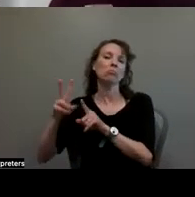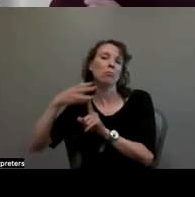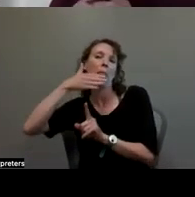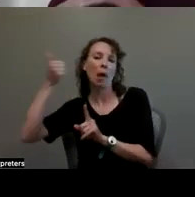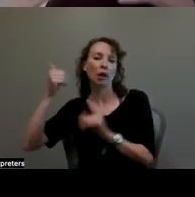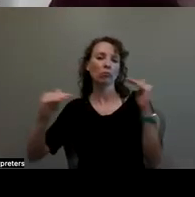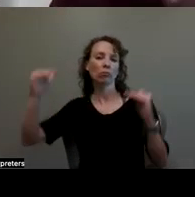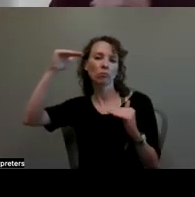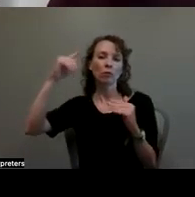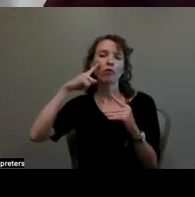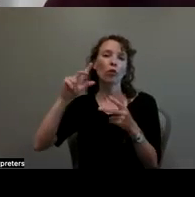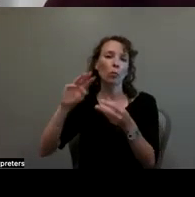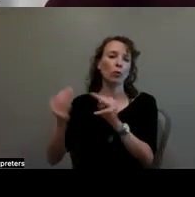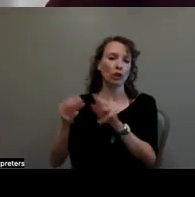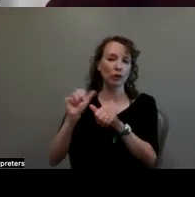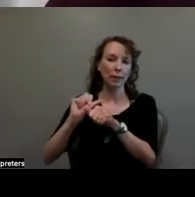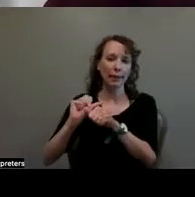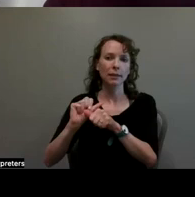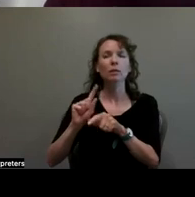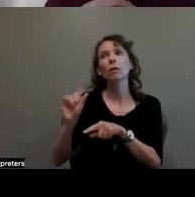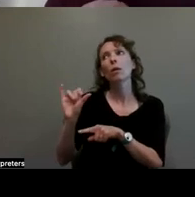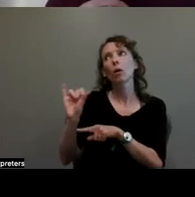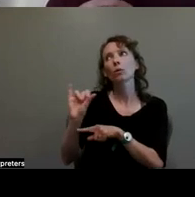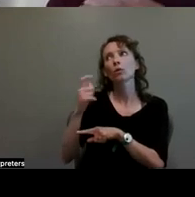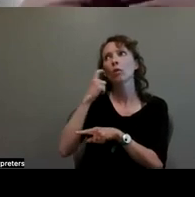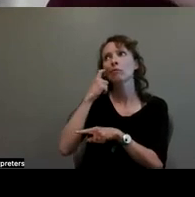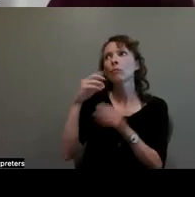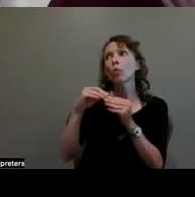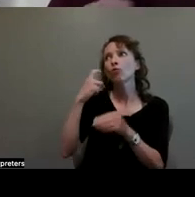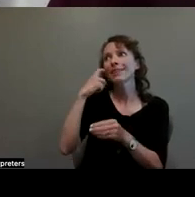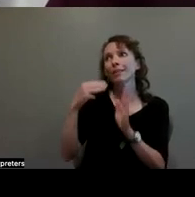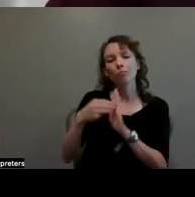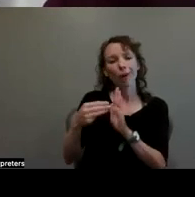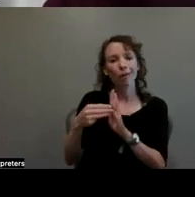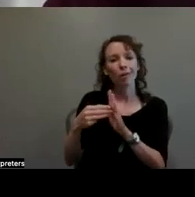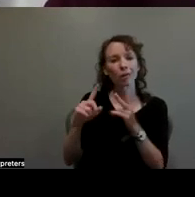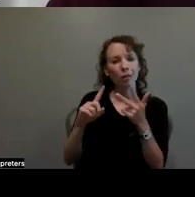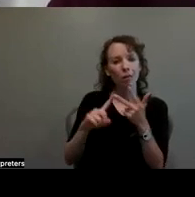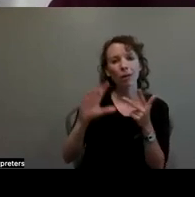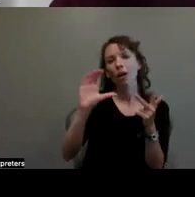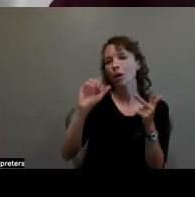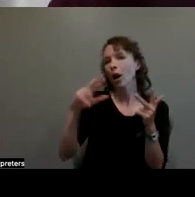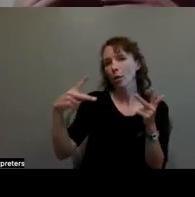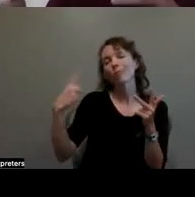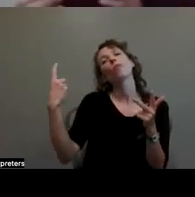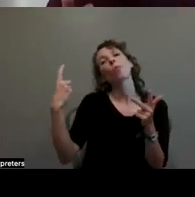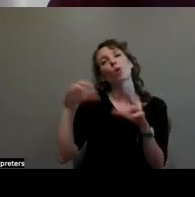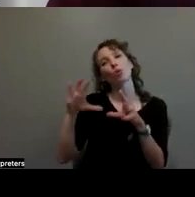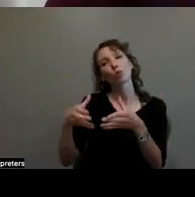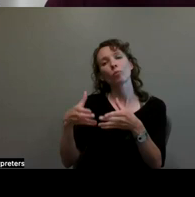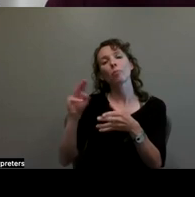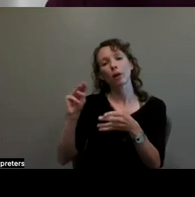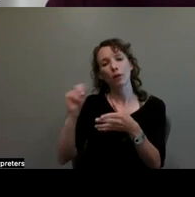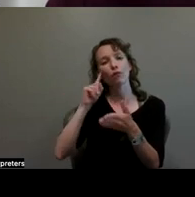effect prediction tasks. There's also other more recent models. There's CARP from a group at Microsoft Research, and this